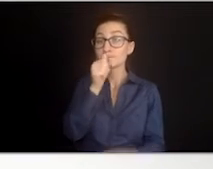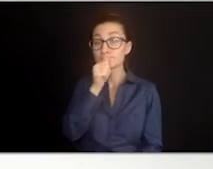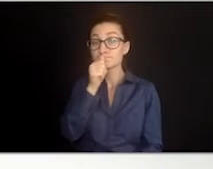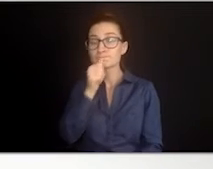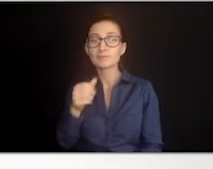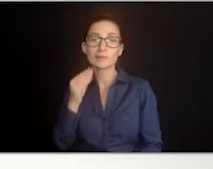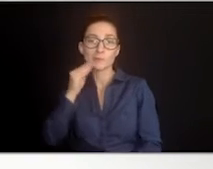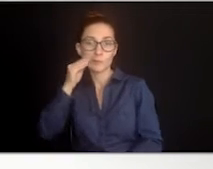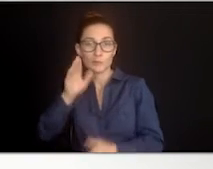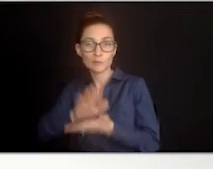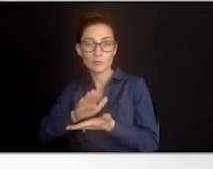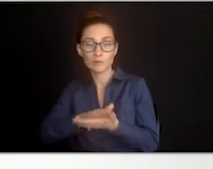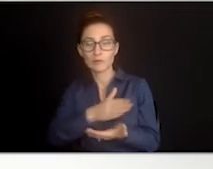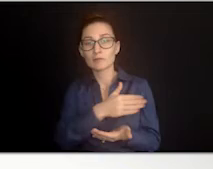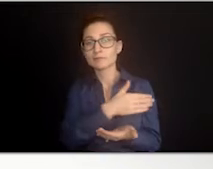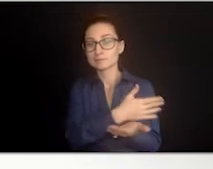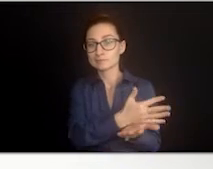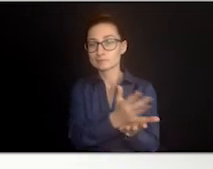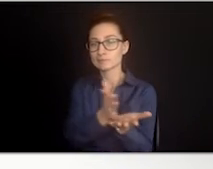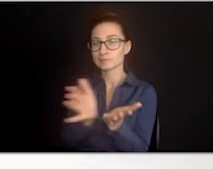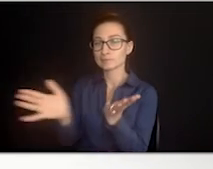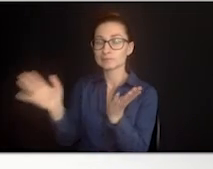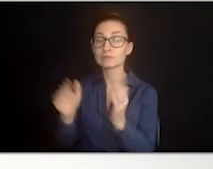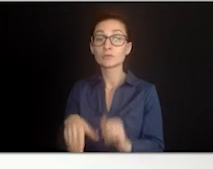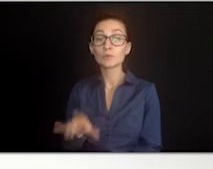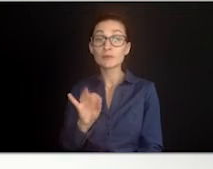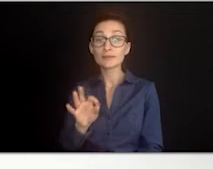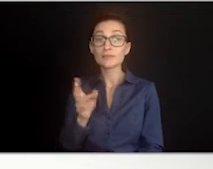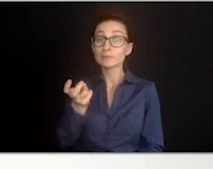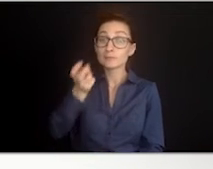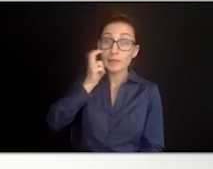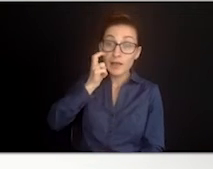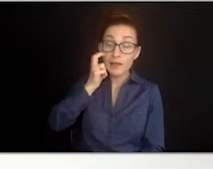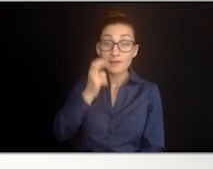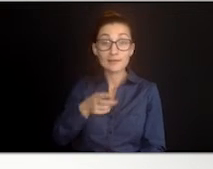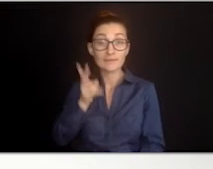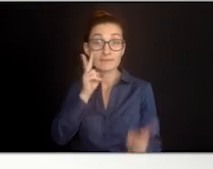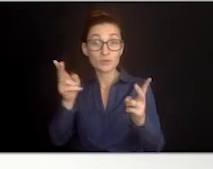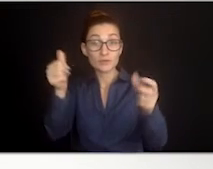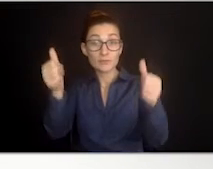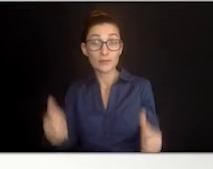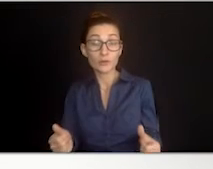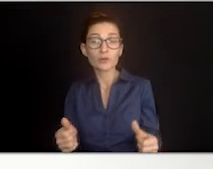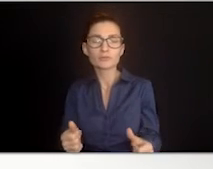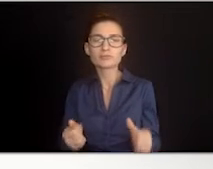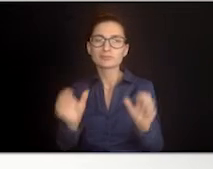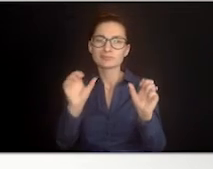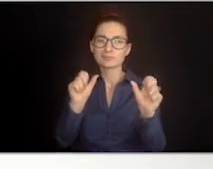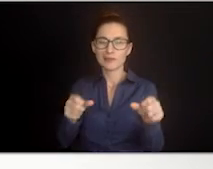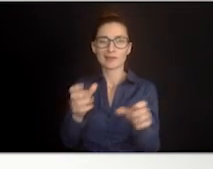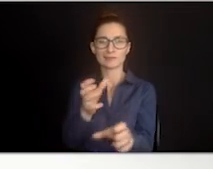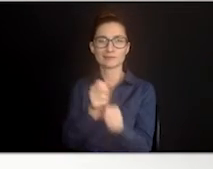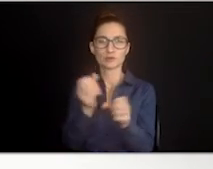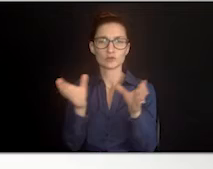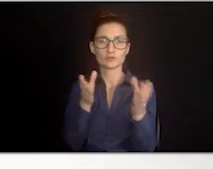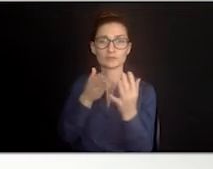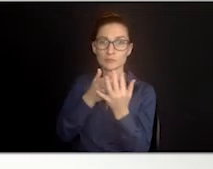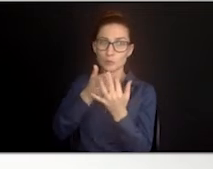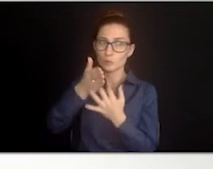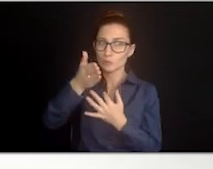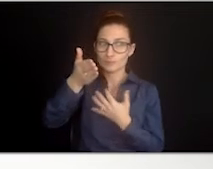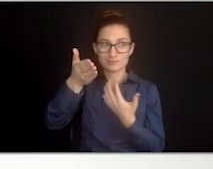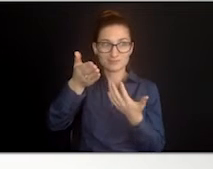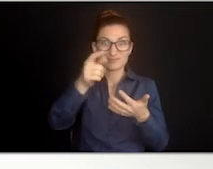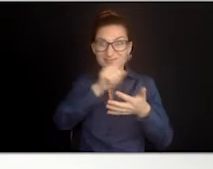programs. So if your child is blind or visually impaired, they can get services through us in one shape or